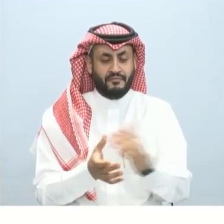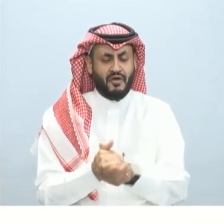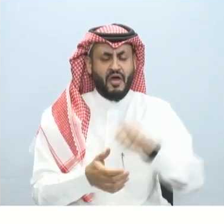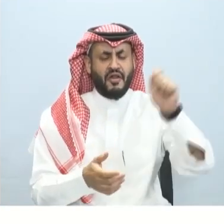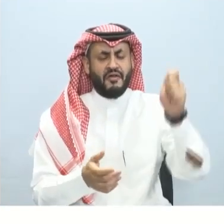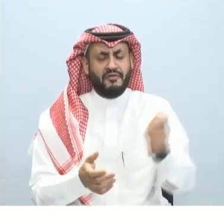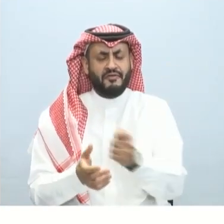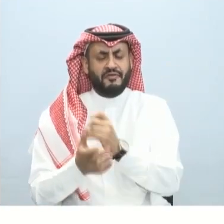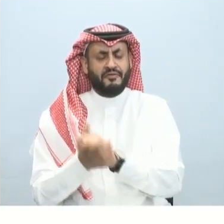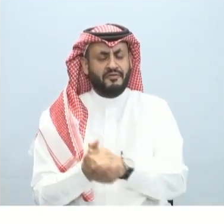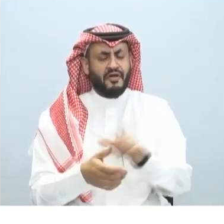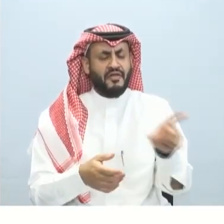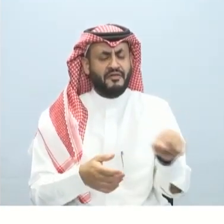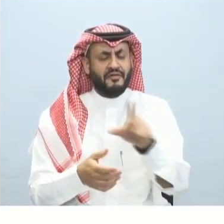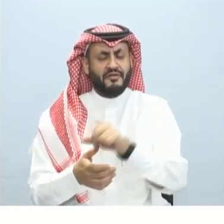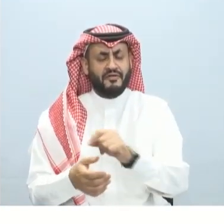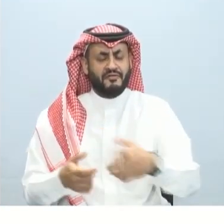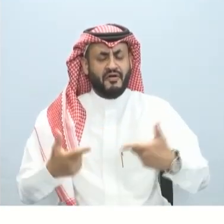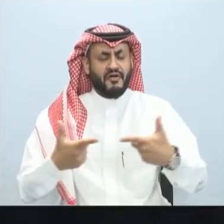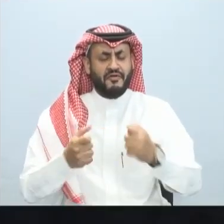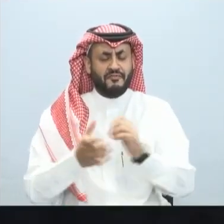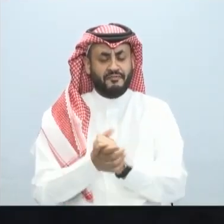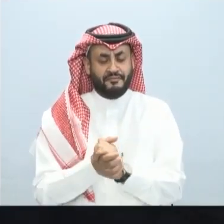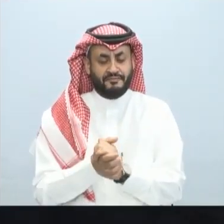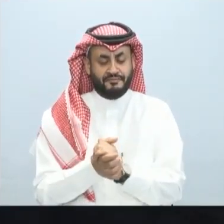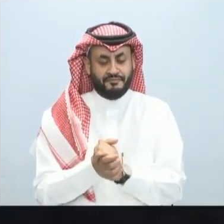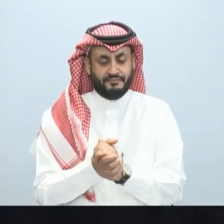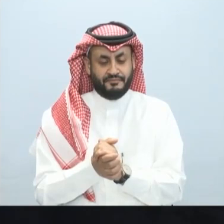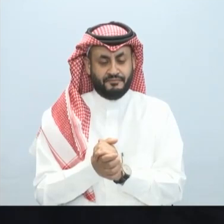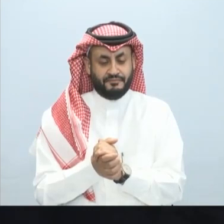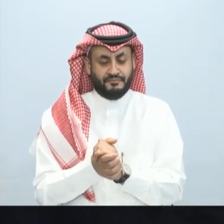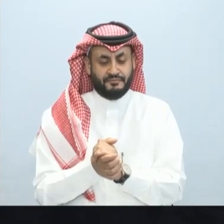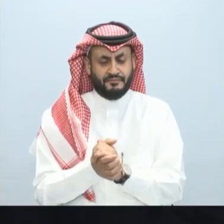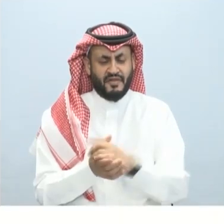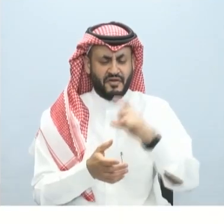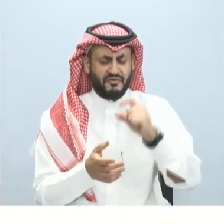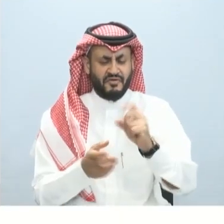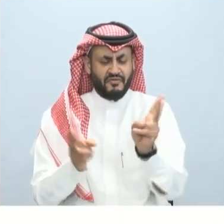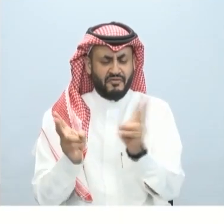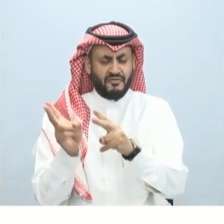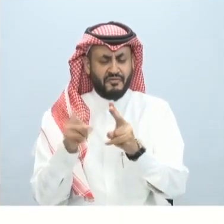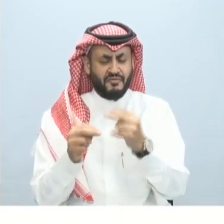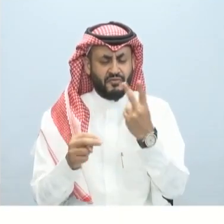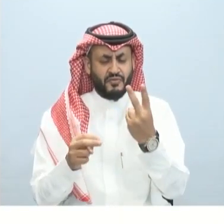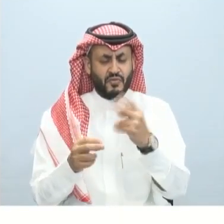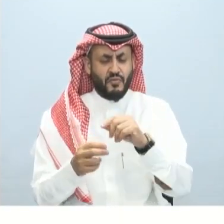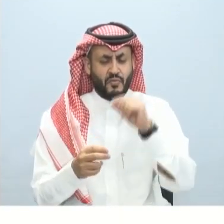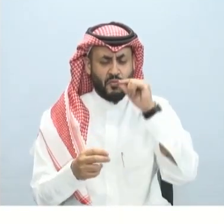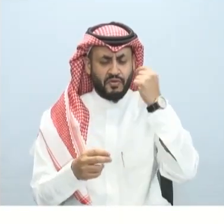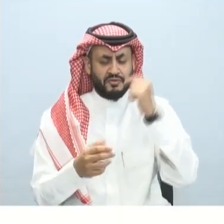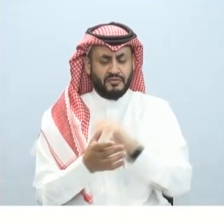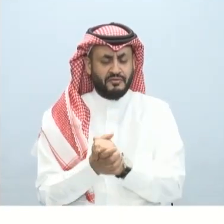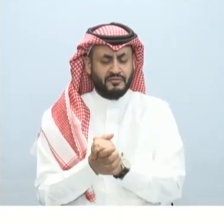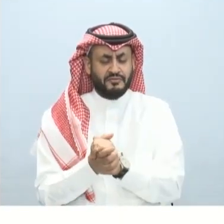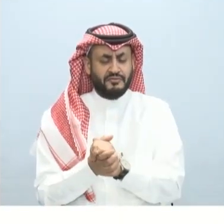Adventures are as good as actions. Now, here we have a short conversation between these two boys. What